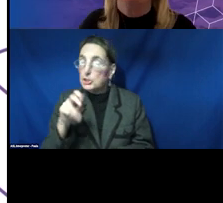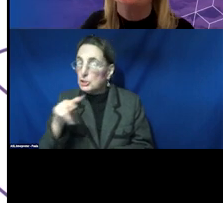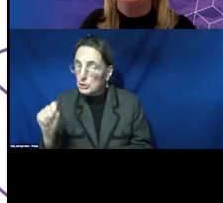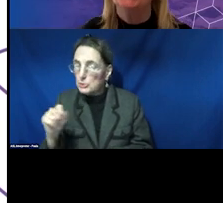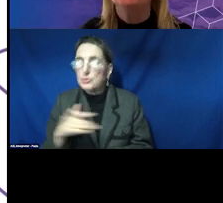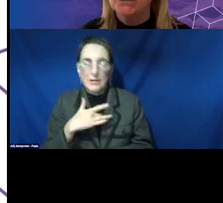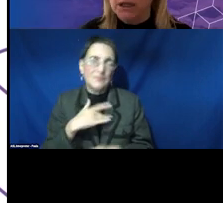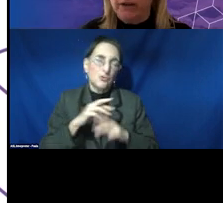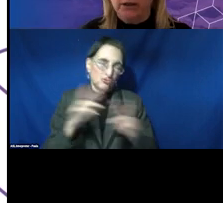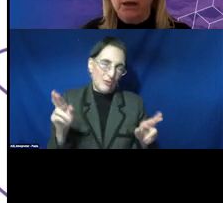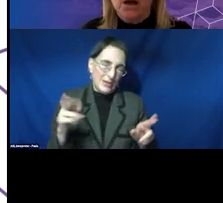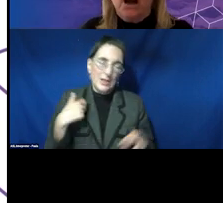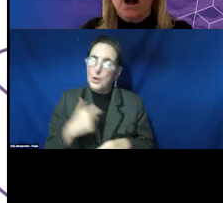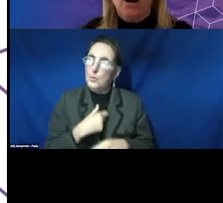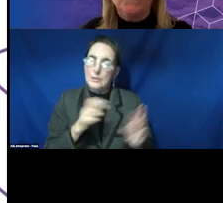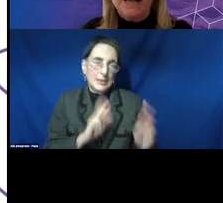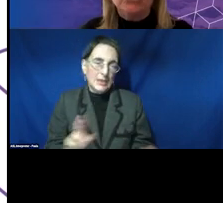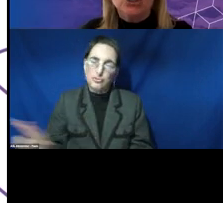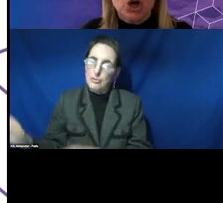it for years even.